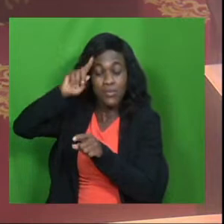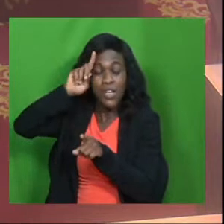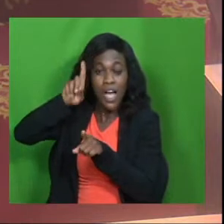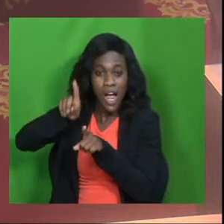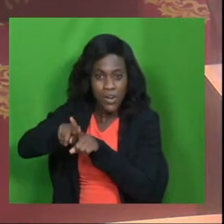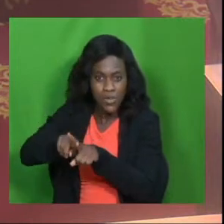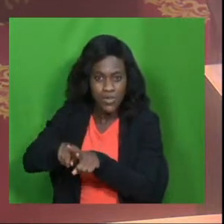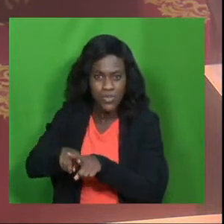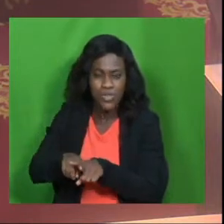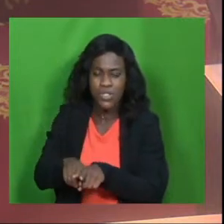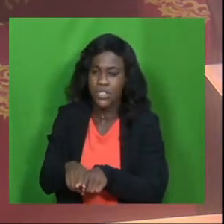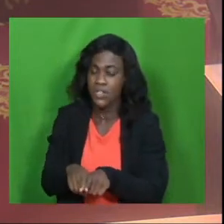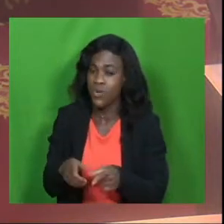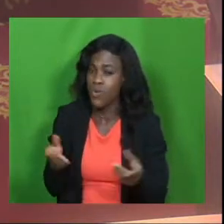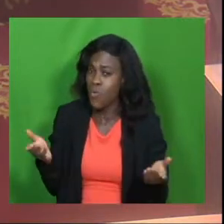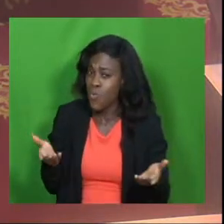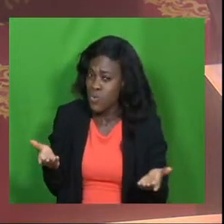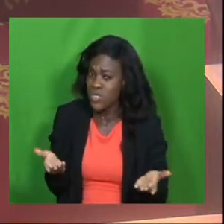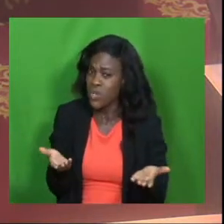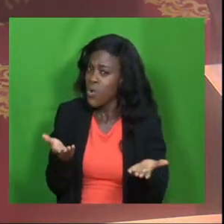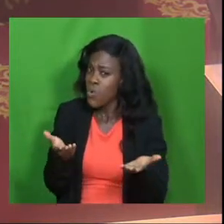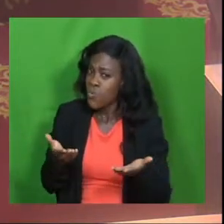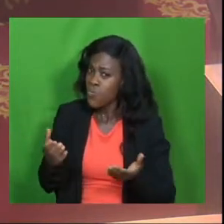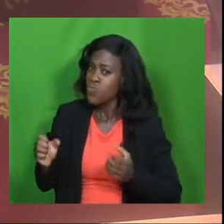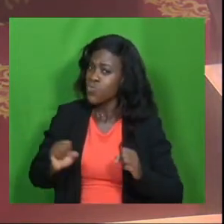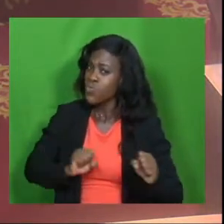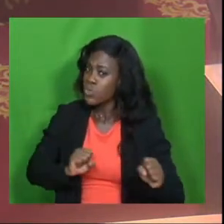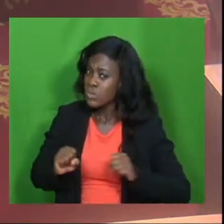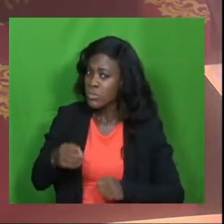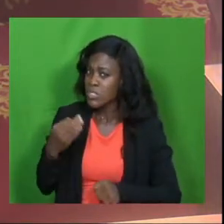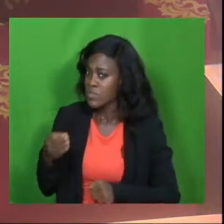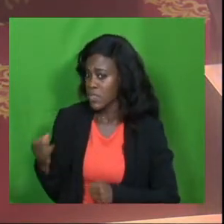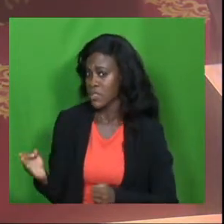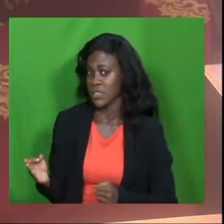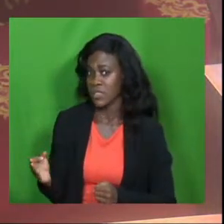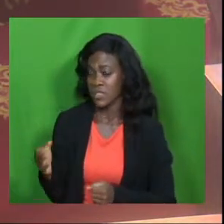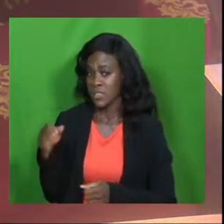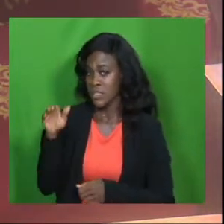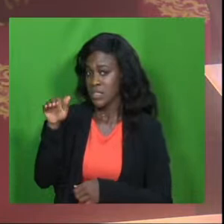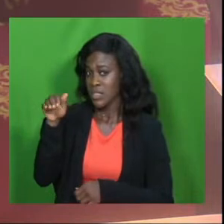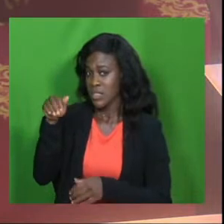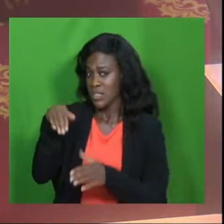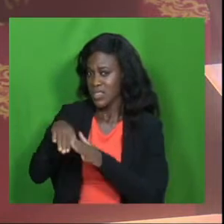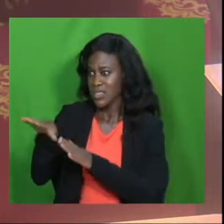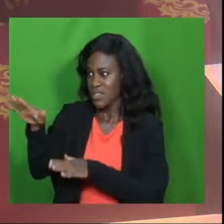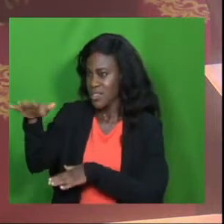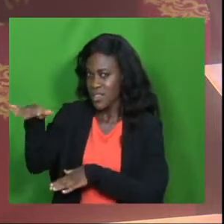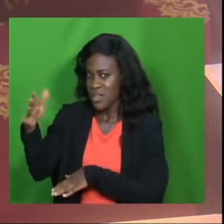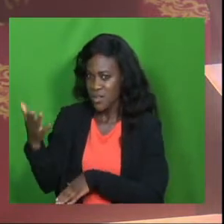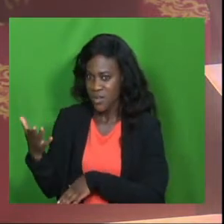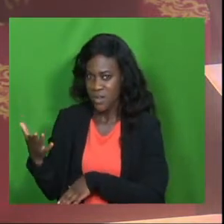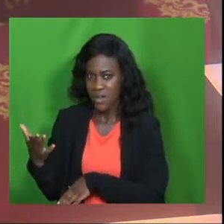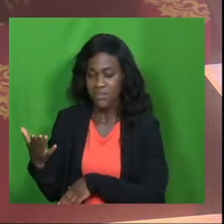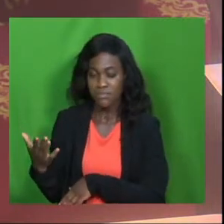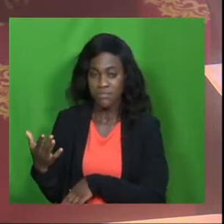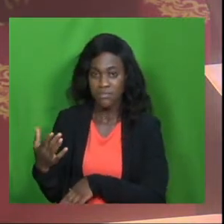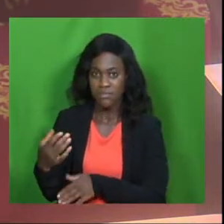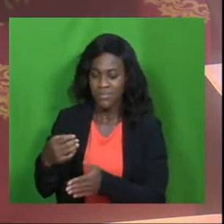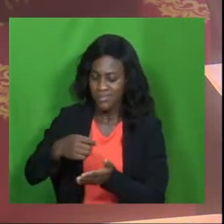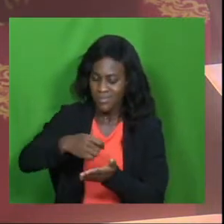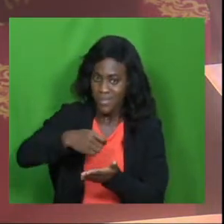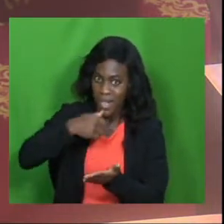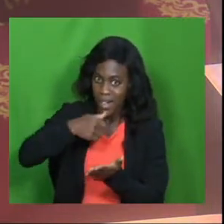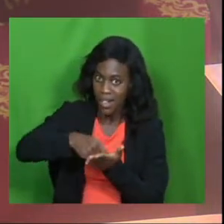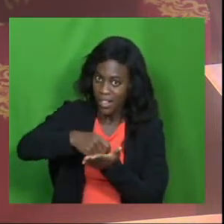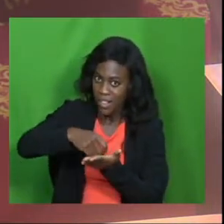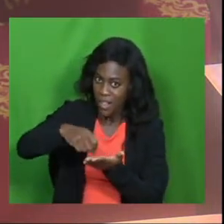other infrastructure in his constituency. So, yes, he wrote, even now, he has,